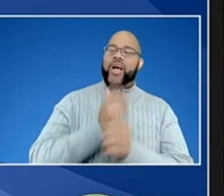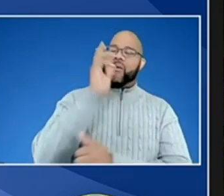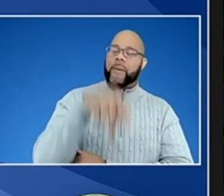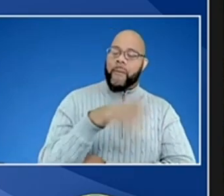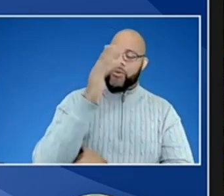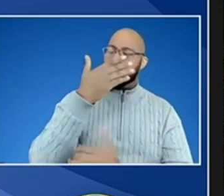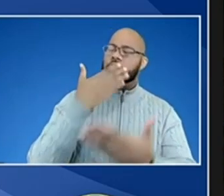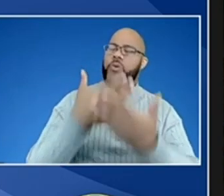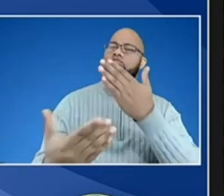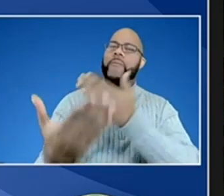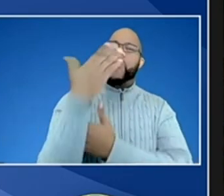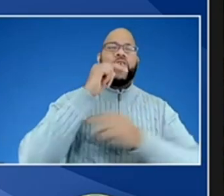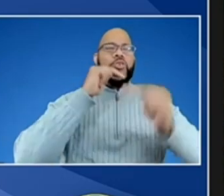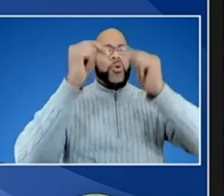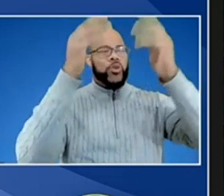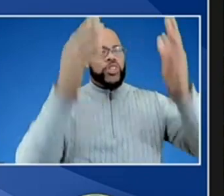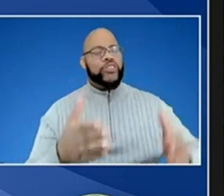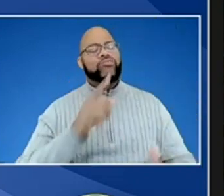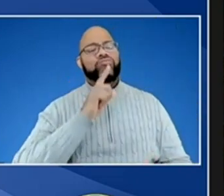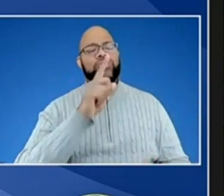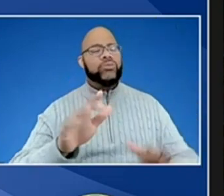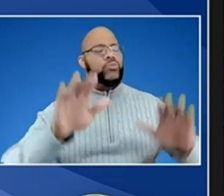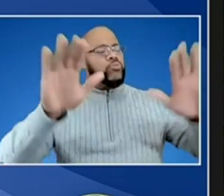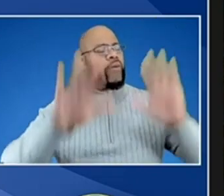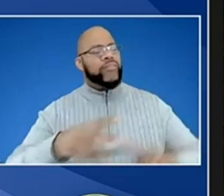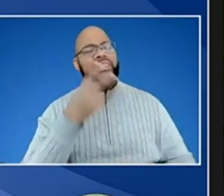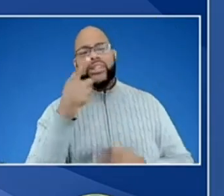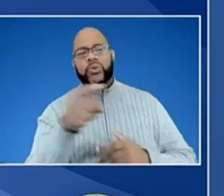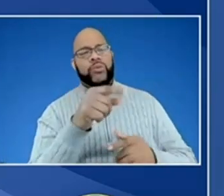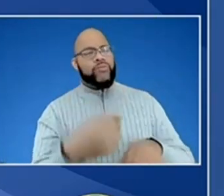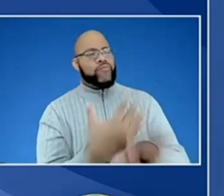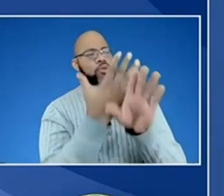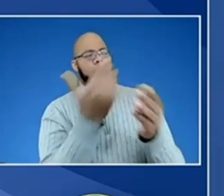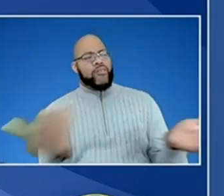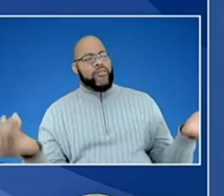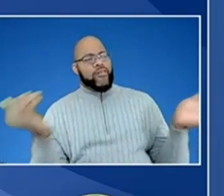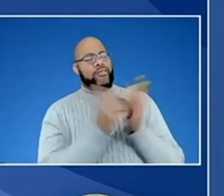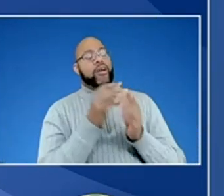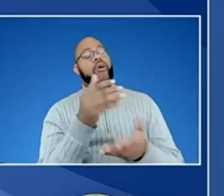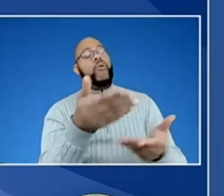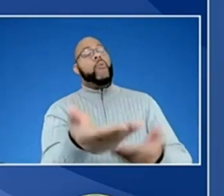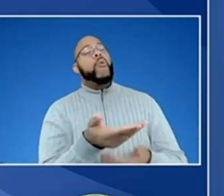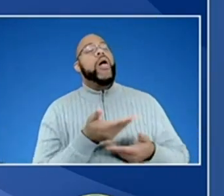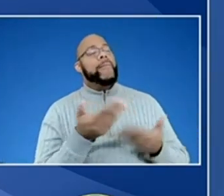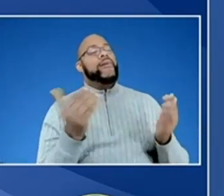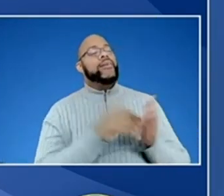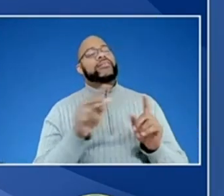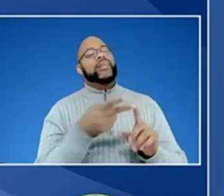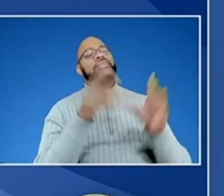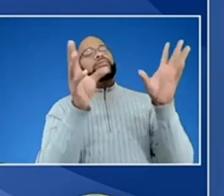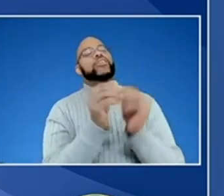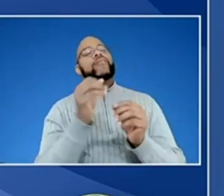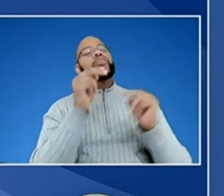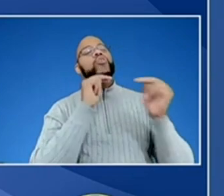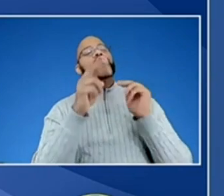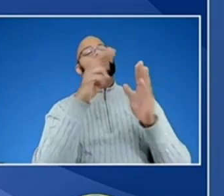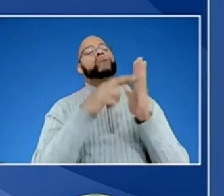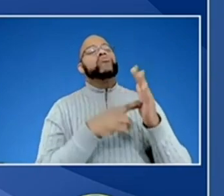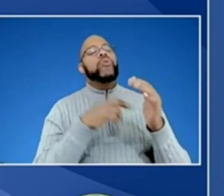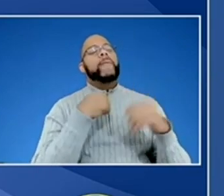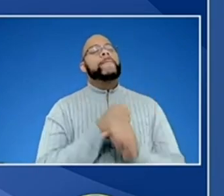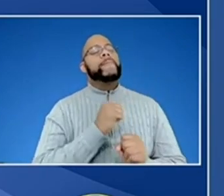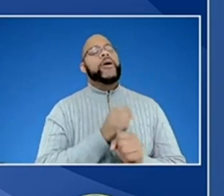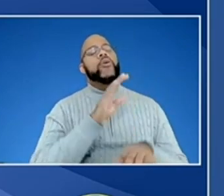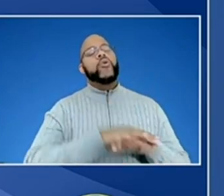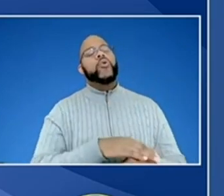Good morning, negotiators. It is a delight to see you virtually again, and welcome again to the second session of negotiated rulemaking on